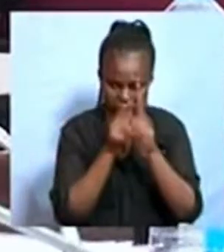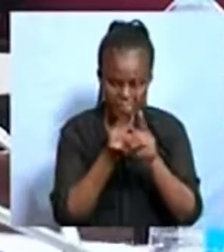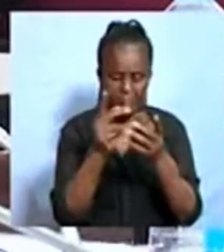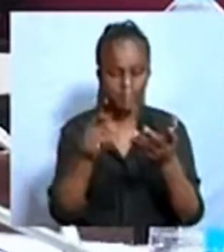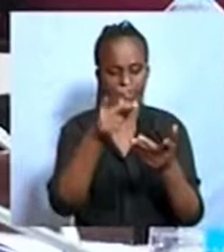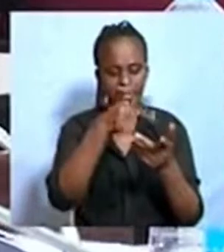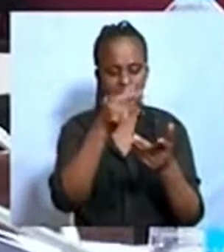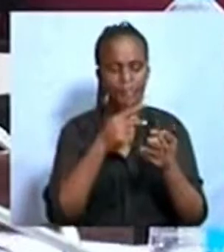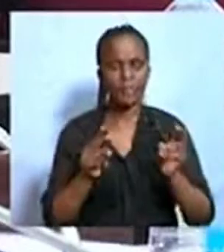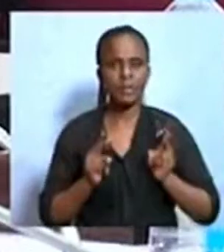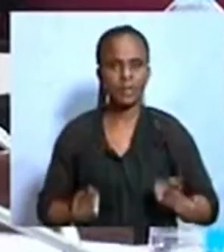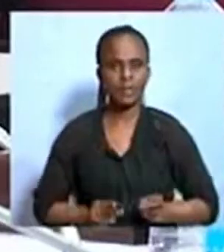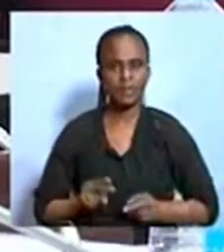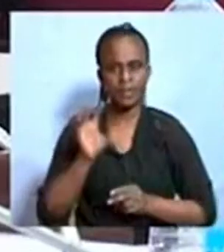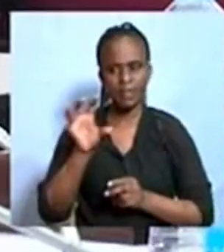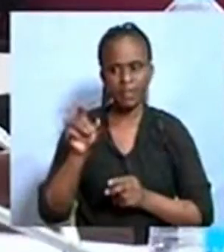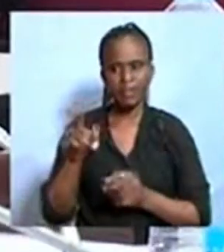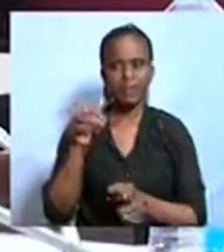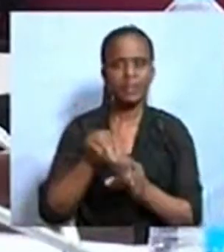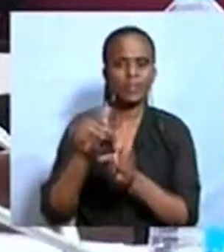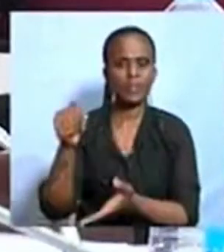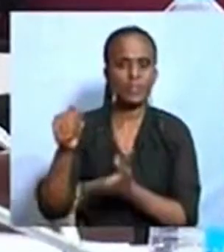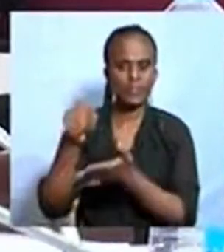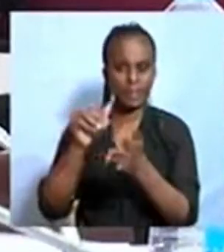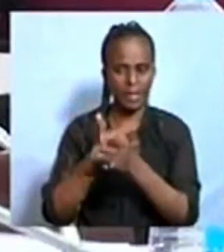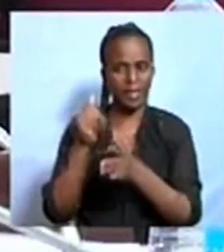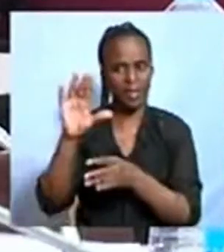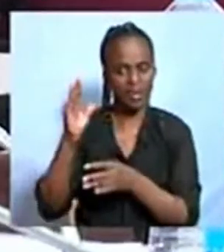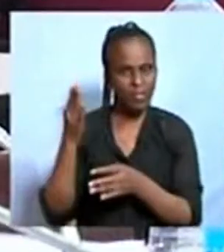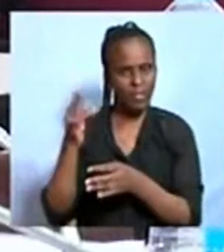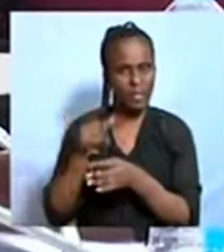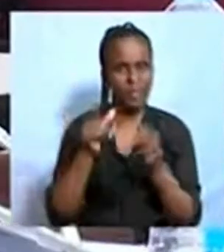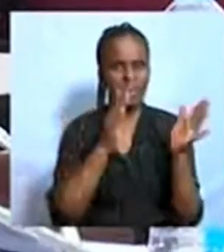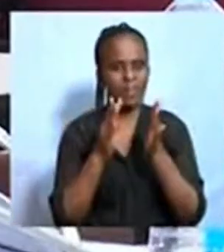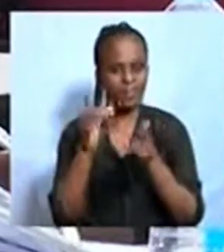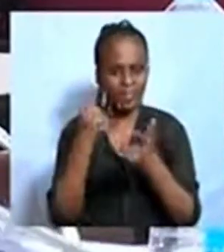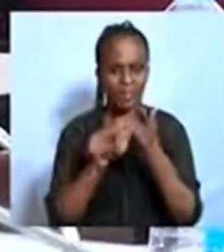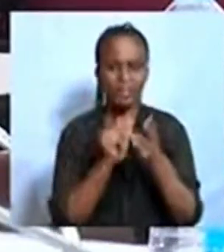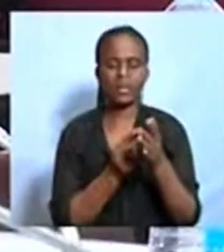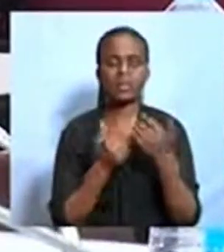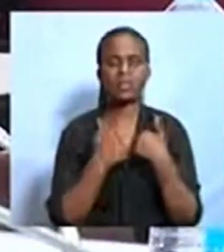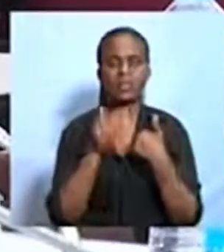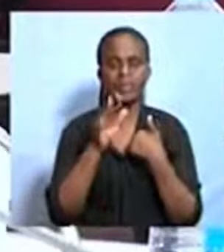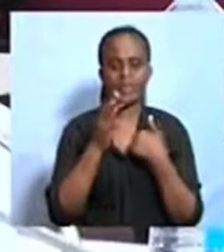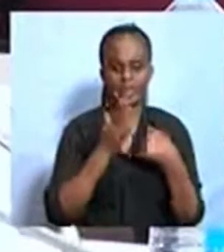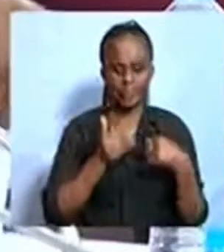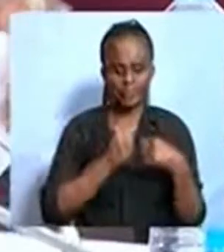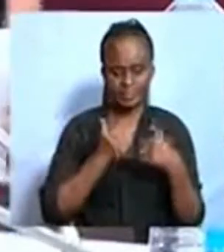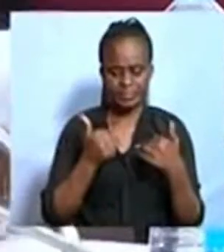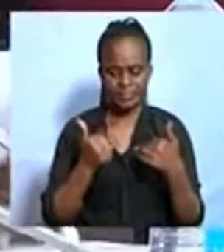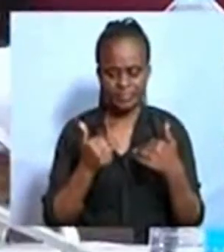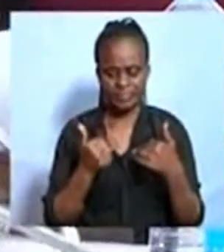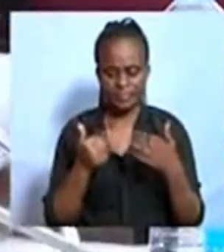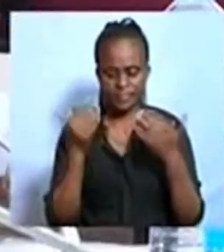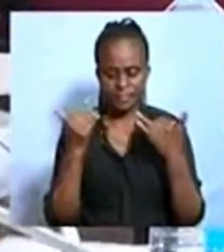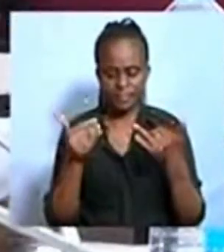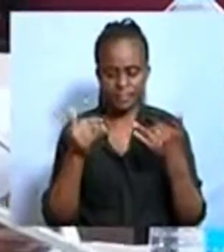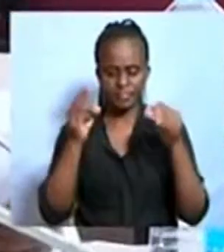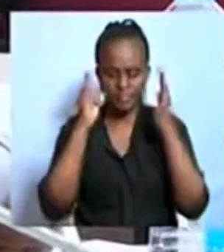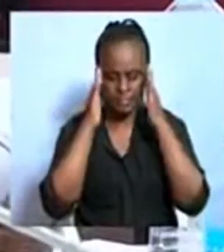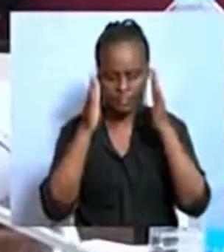of the health sector through the budget is by going back to the plan that we have put in place. And so I will draw you now to the